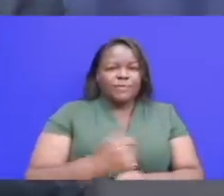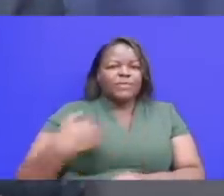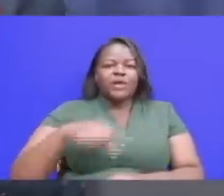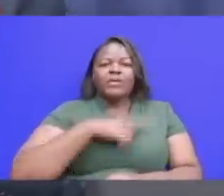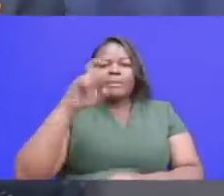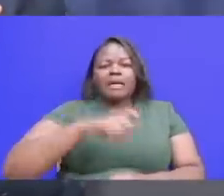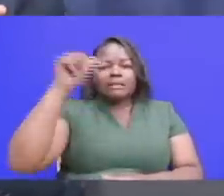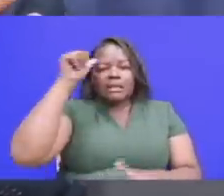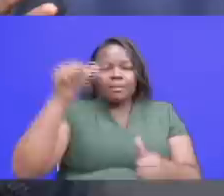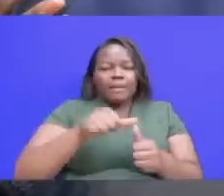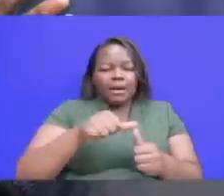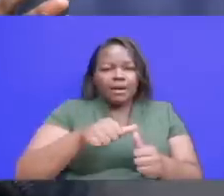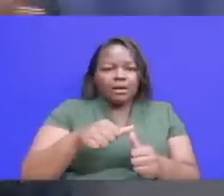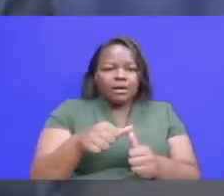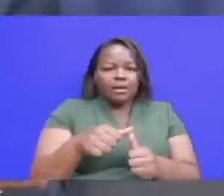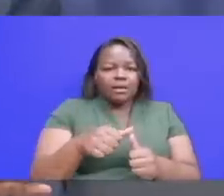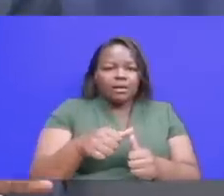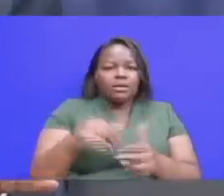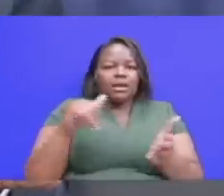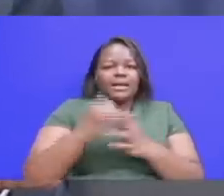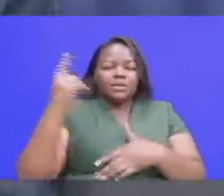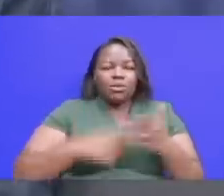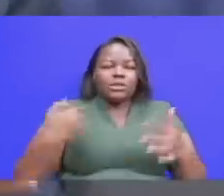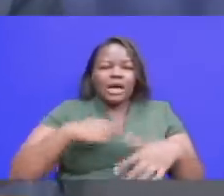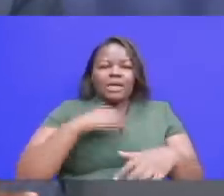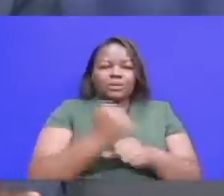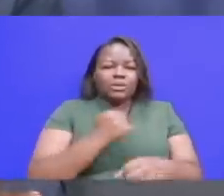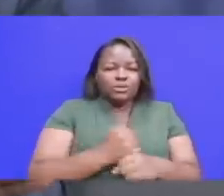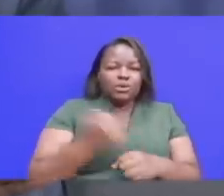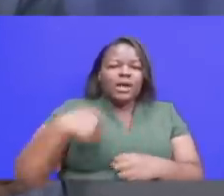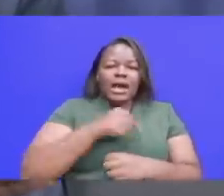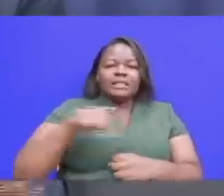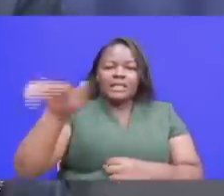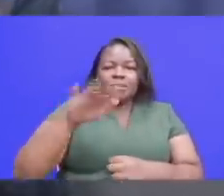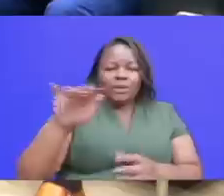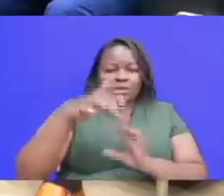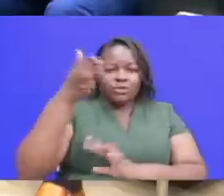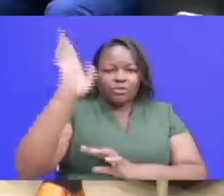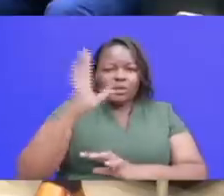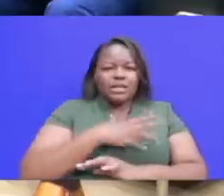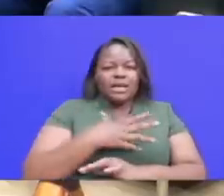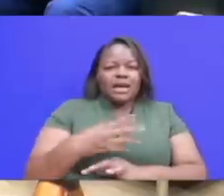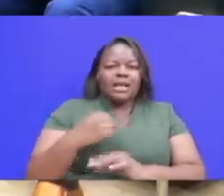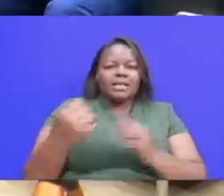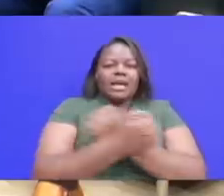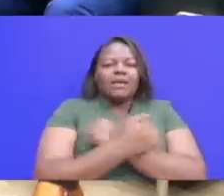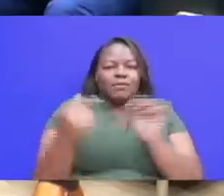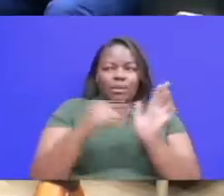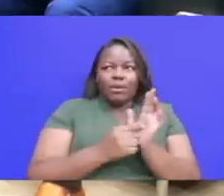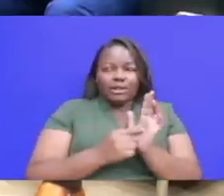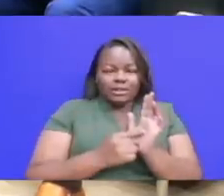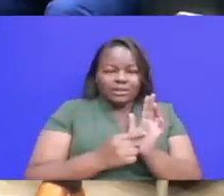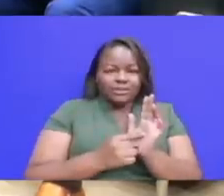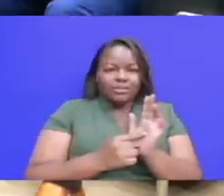remember that whatever we do, they're in the presence of God. Amen. And I love the point that